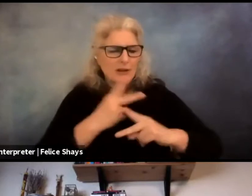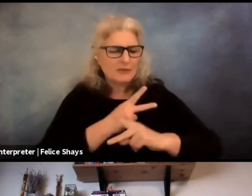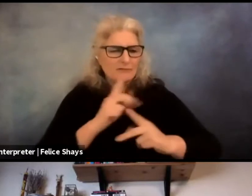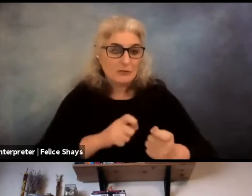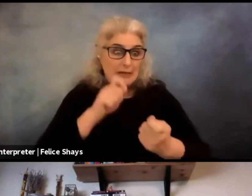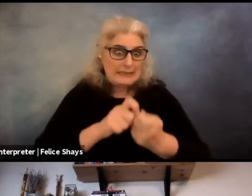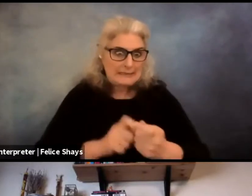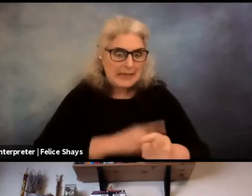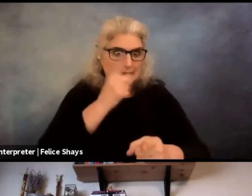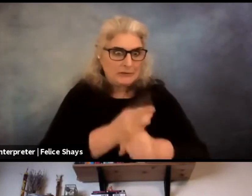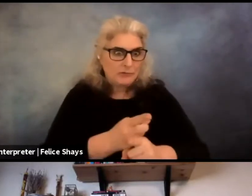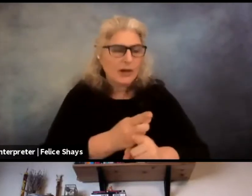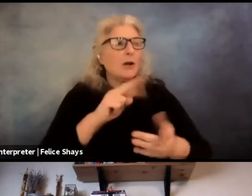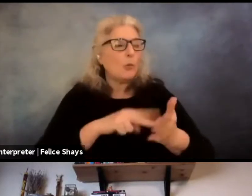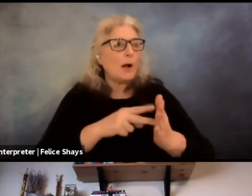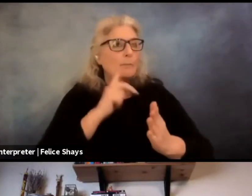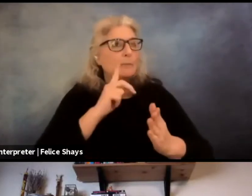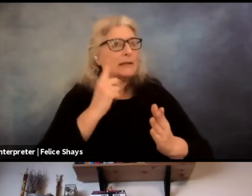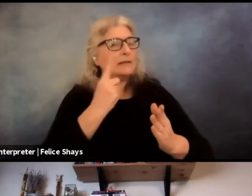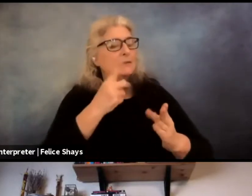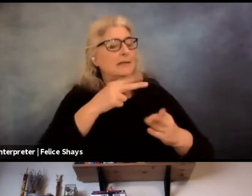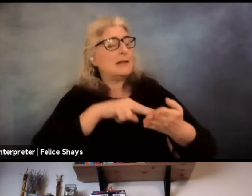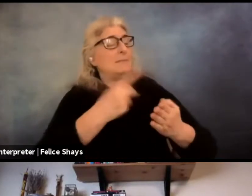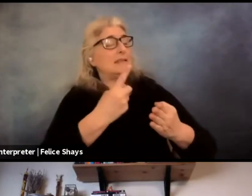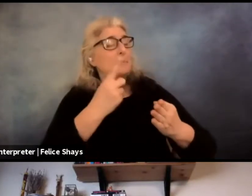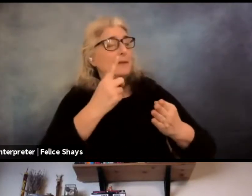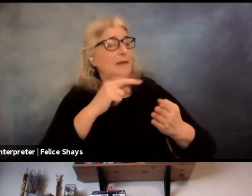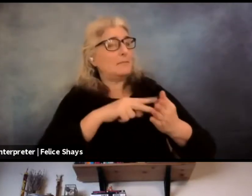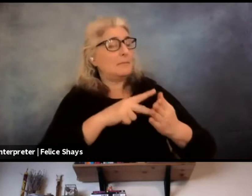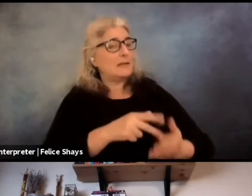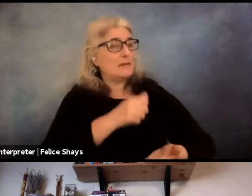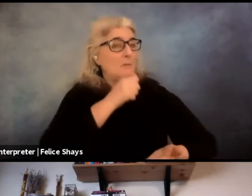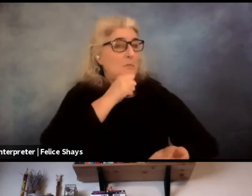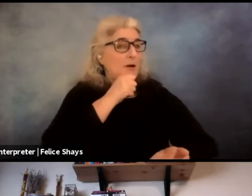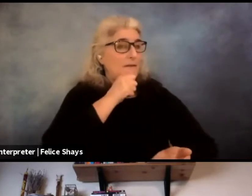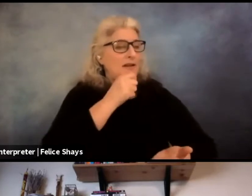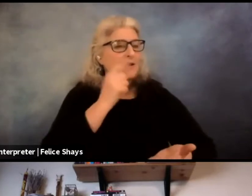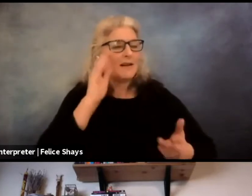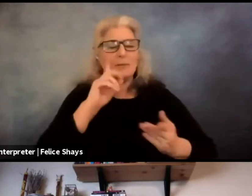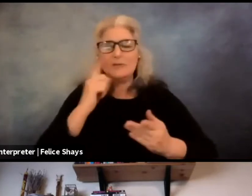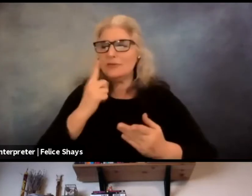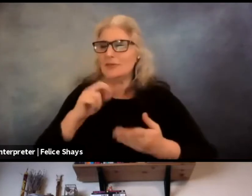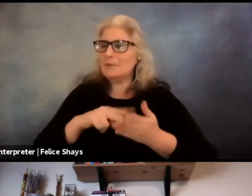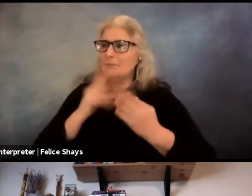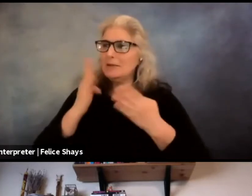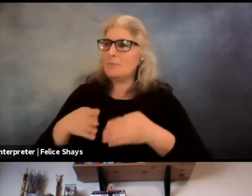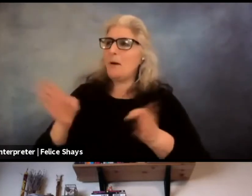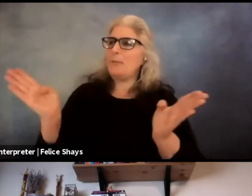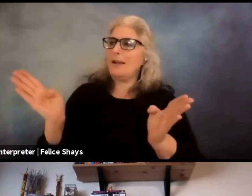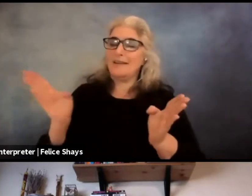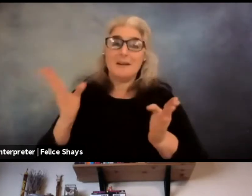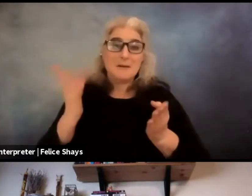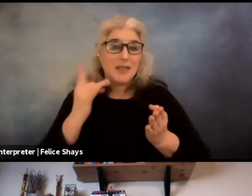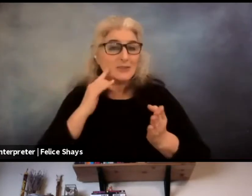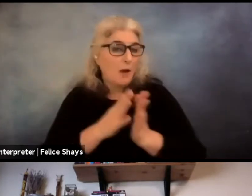is why I was very interested to come today to hear what people have to say. And are